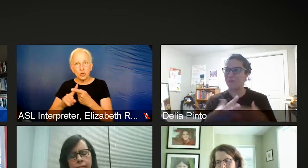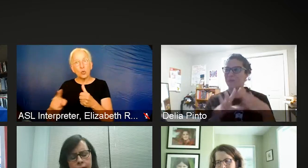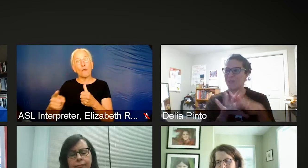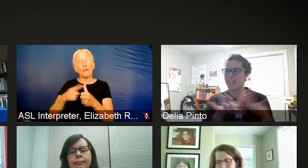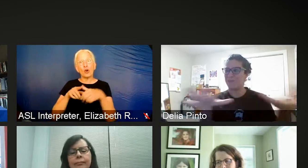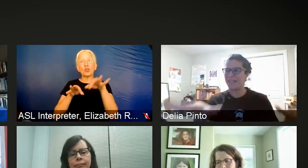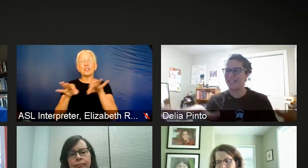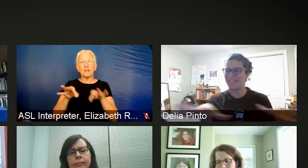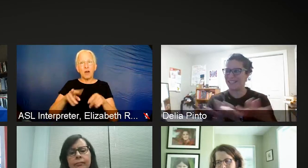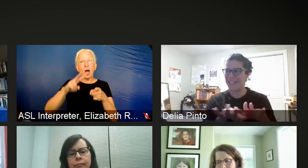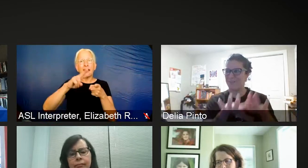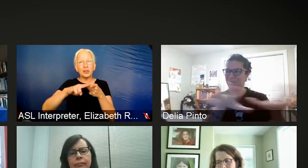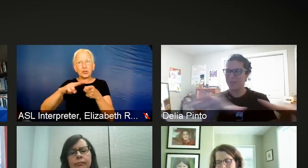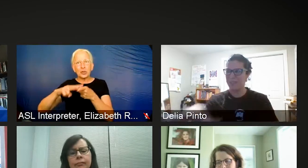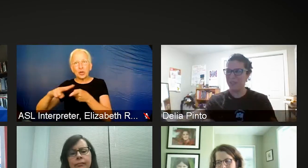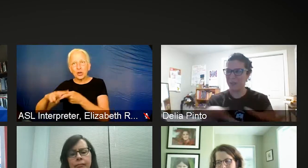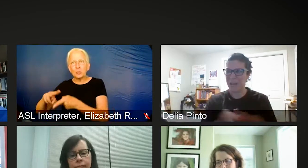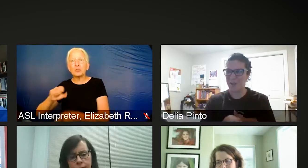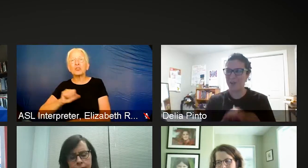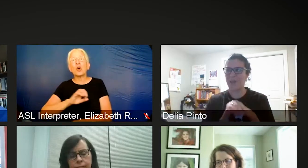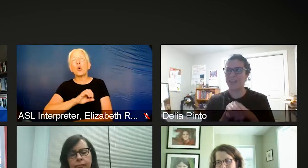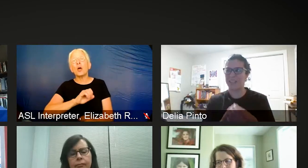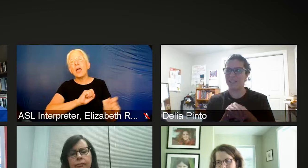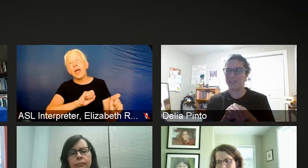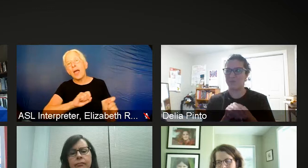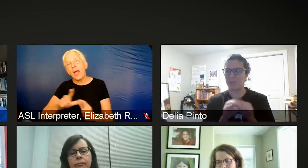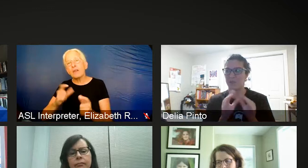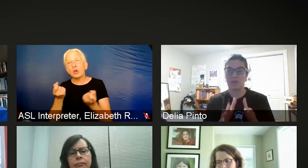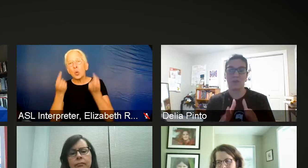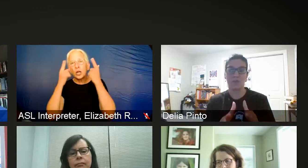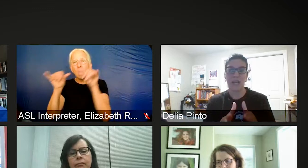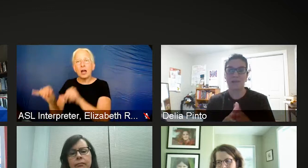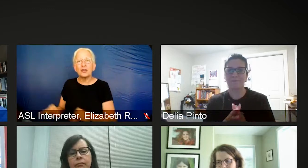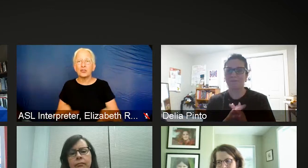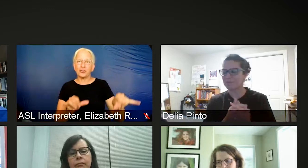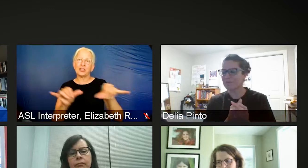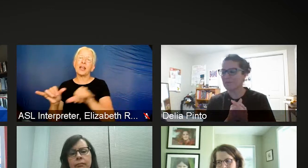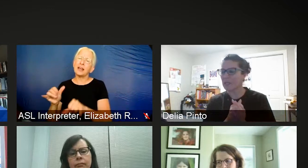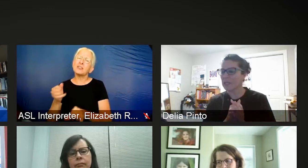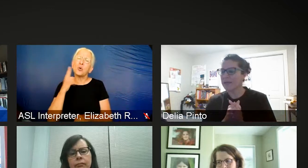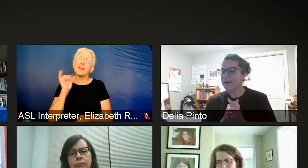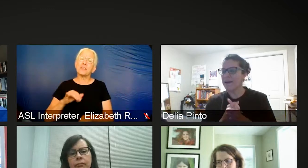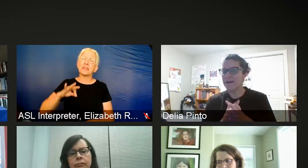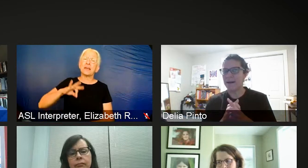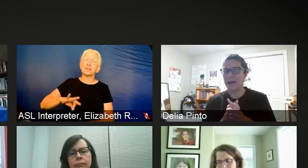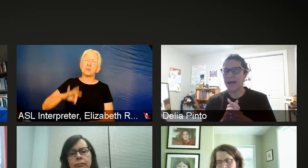some terms so that everybody is in the same ground. So I think that's pretty useful for us.